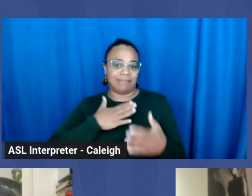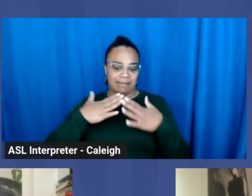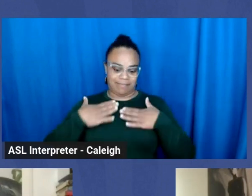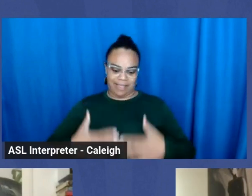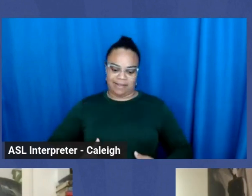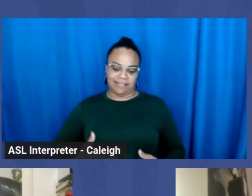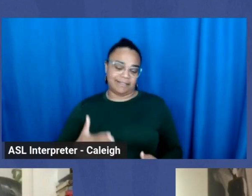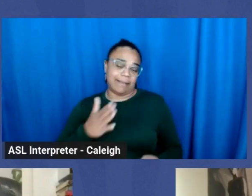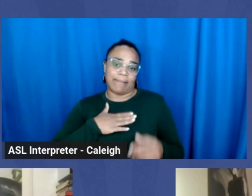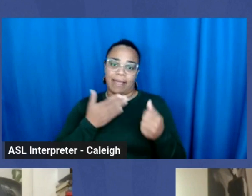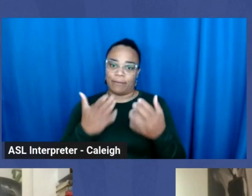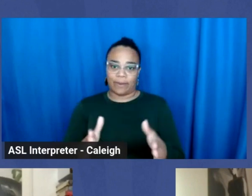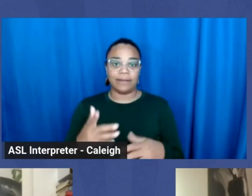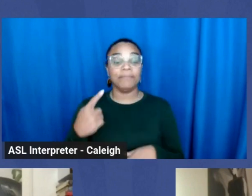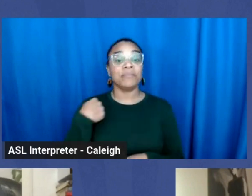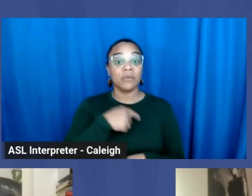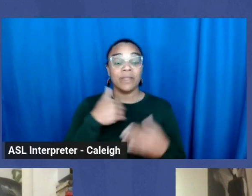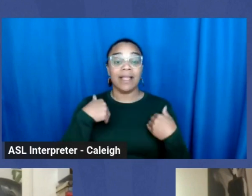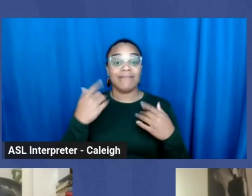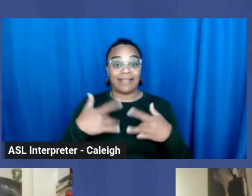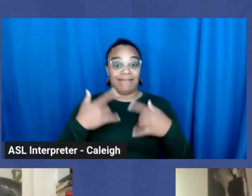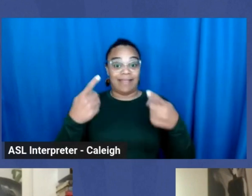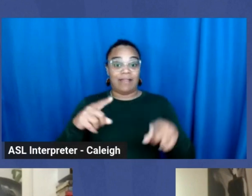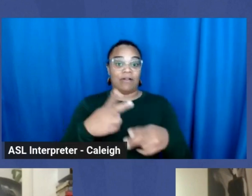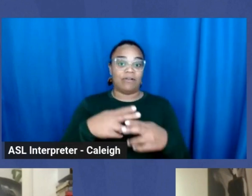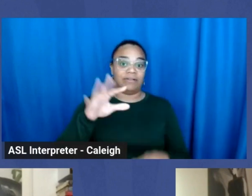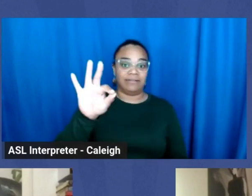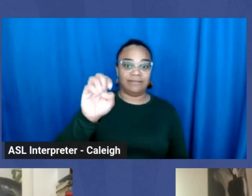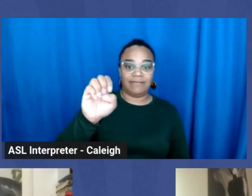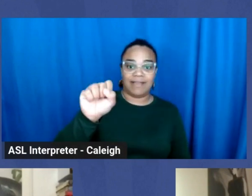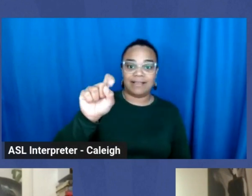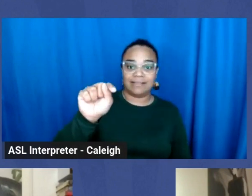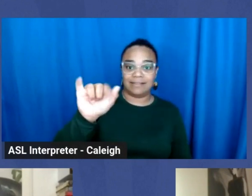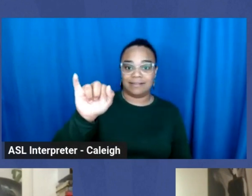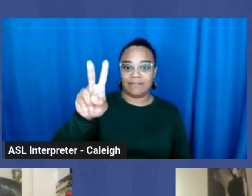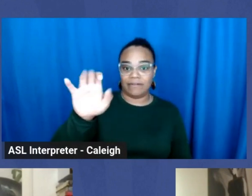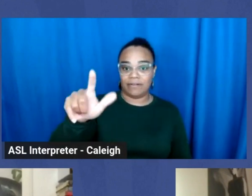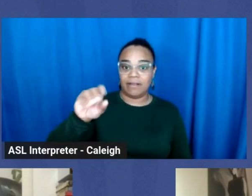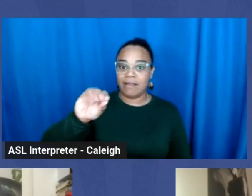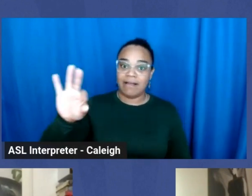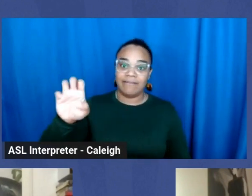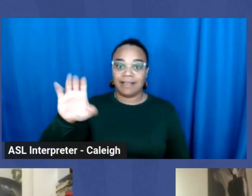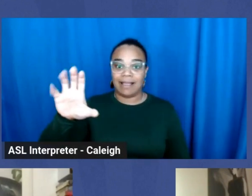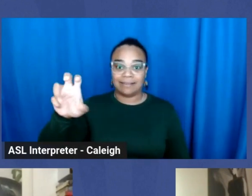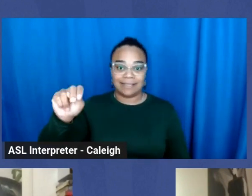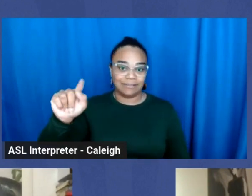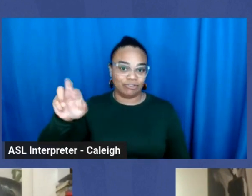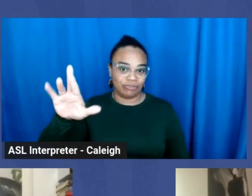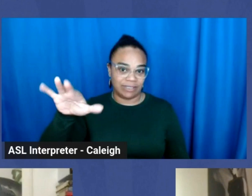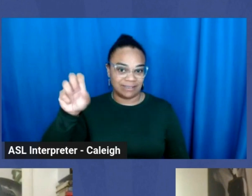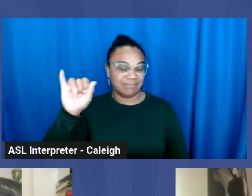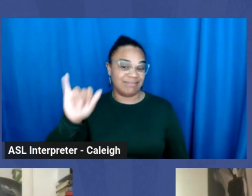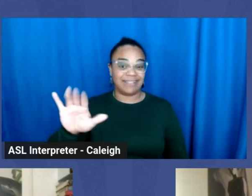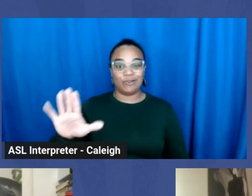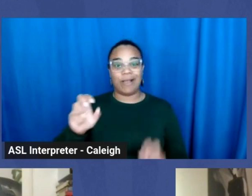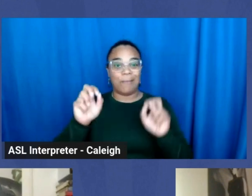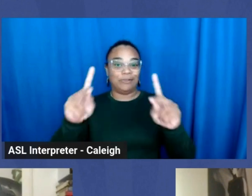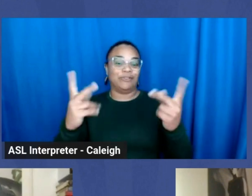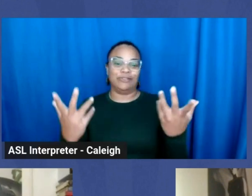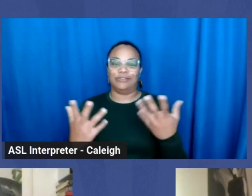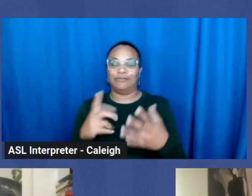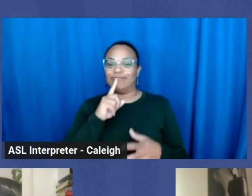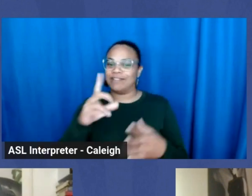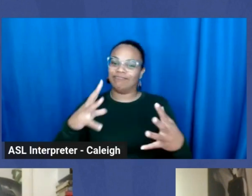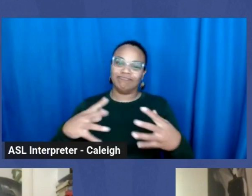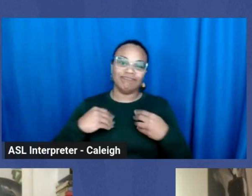what's called Festival of Eccentrics, which is literally a time for you to embrace your natural body. We have different